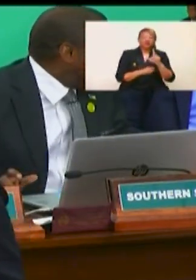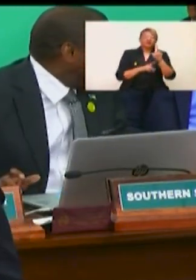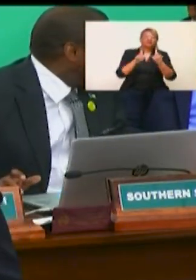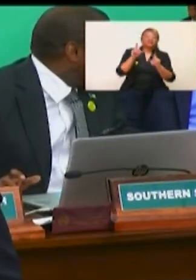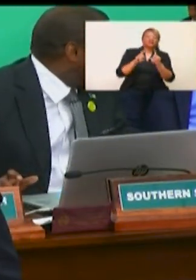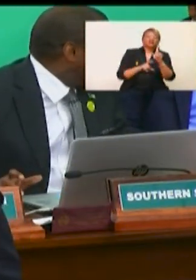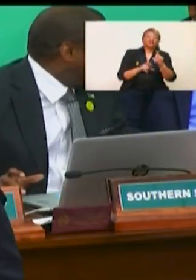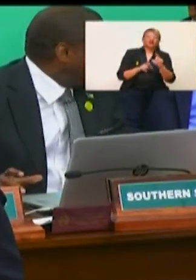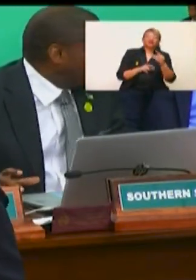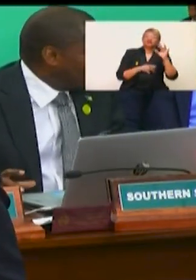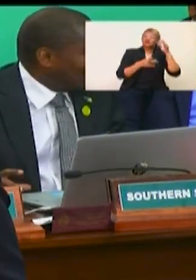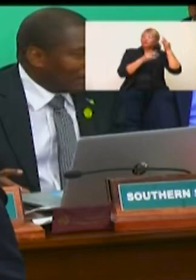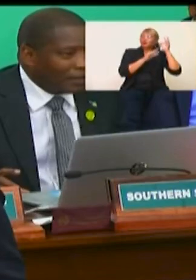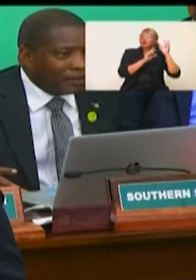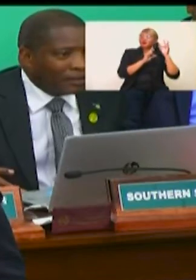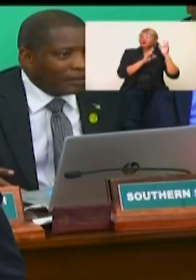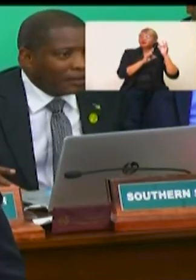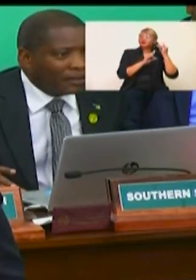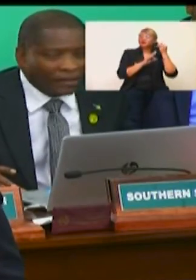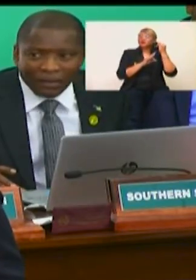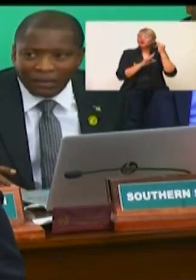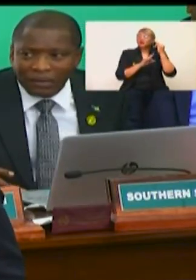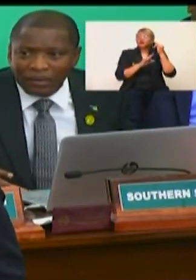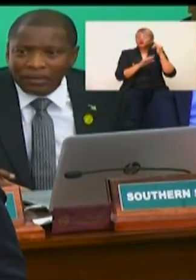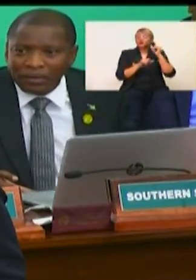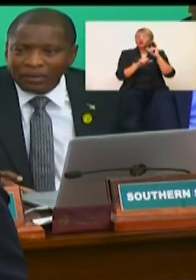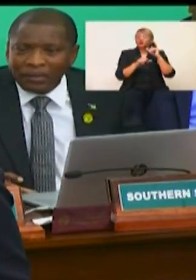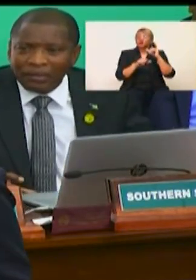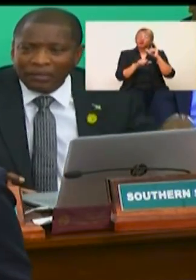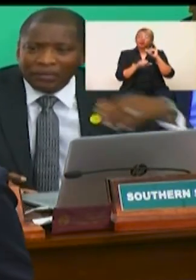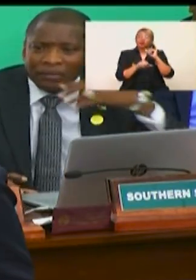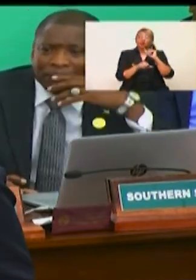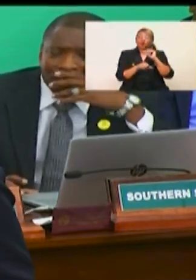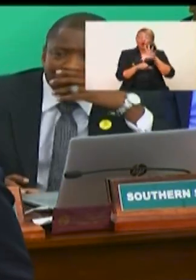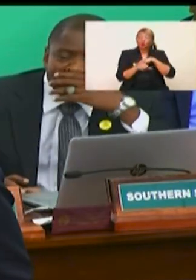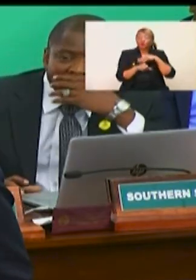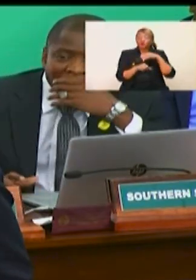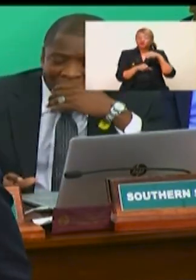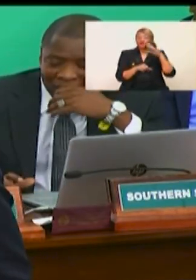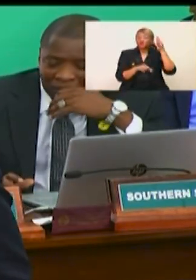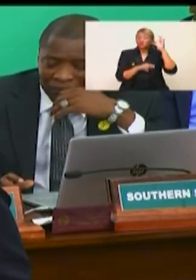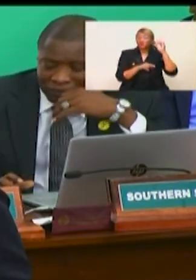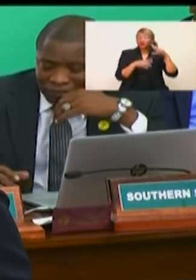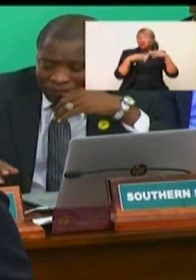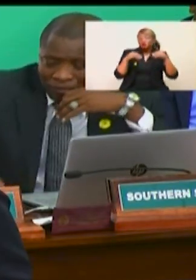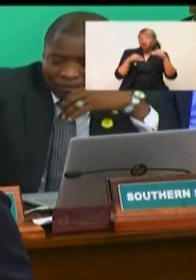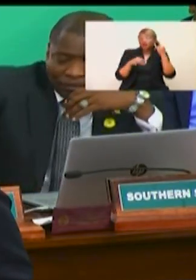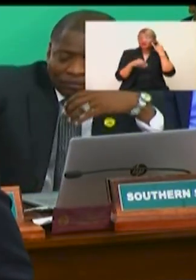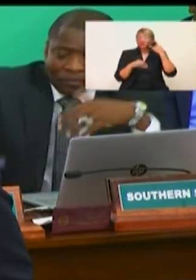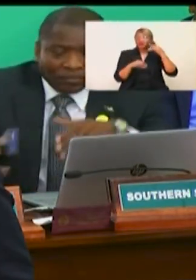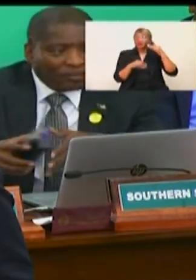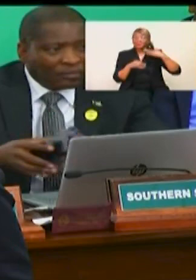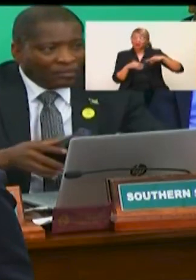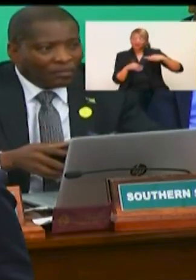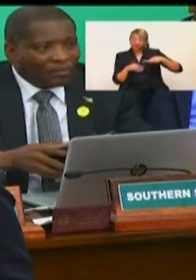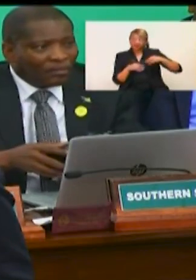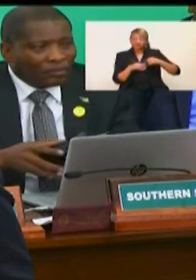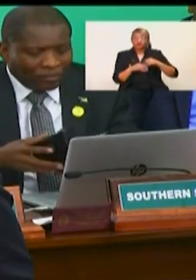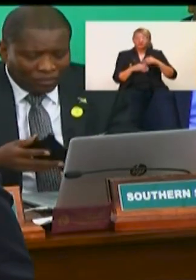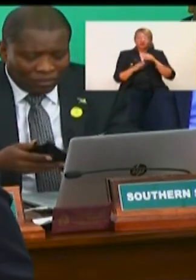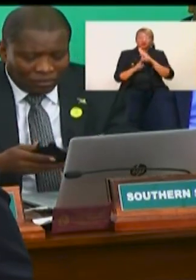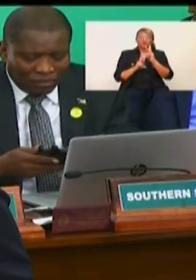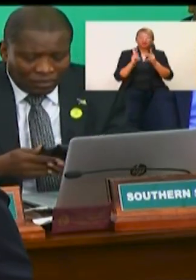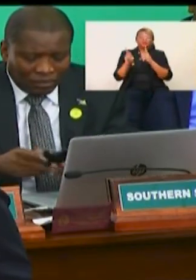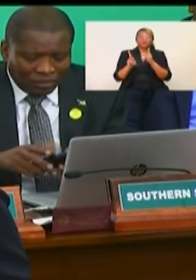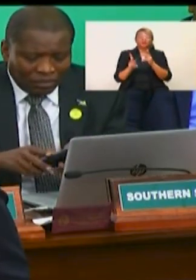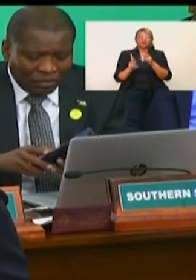He can ask the air operators whether they have benefited. He can ask the Bahamian people whether they have benefited. The Bahamian